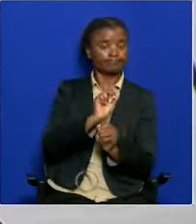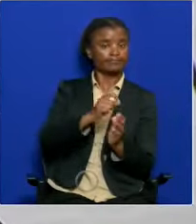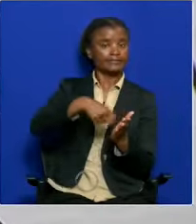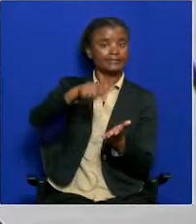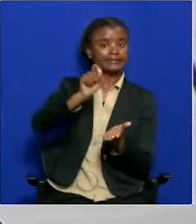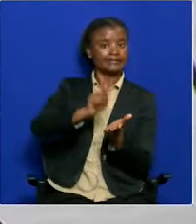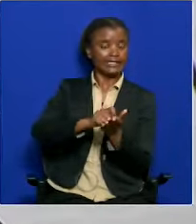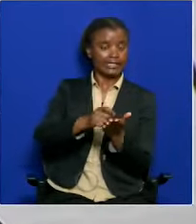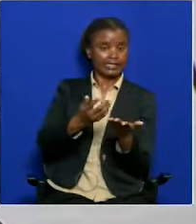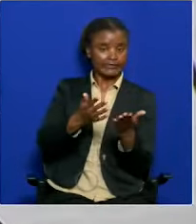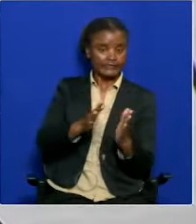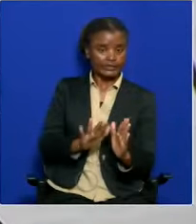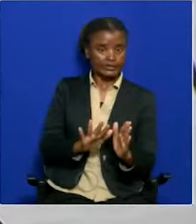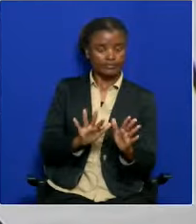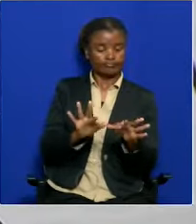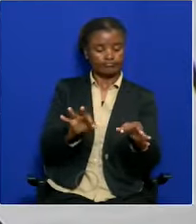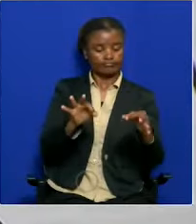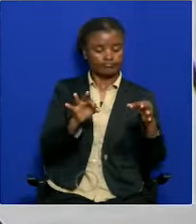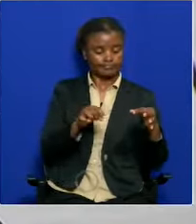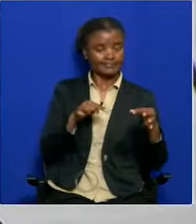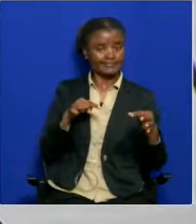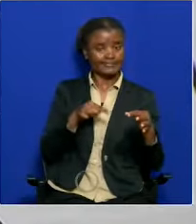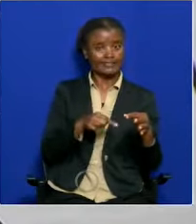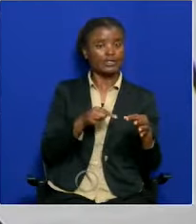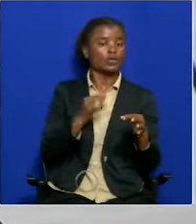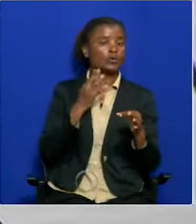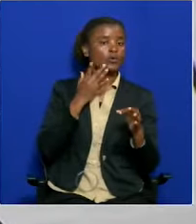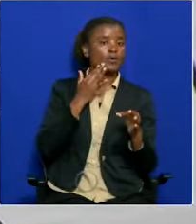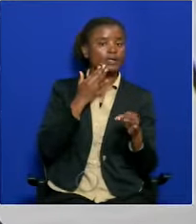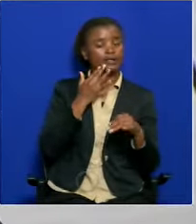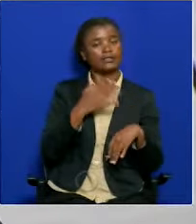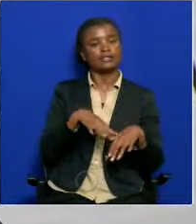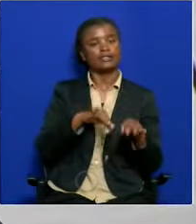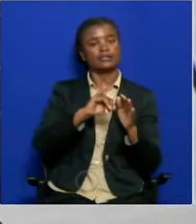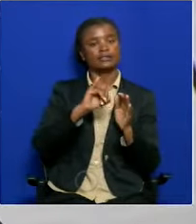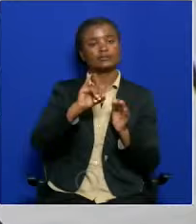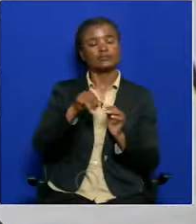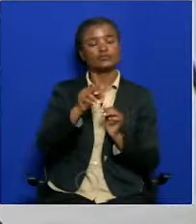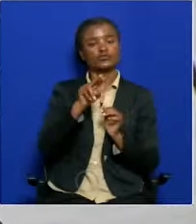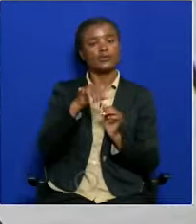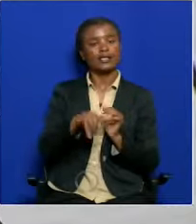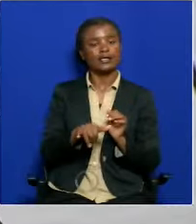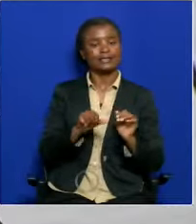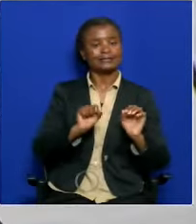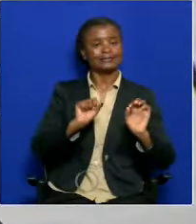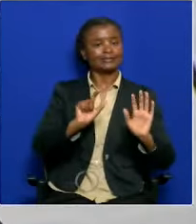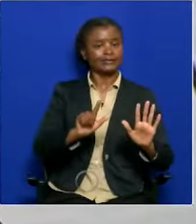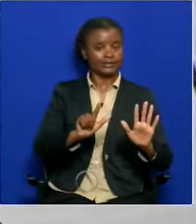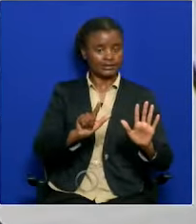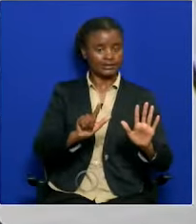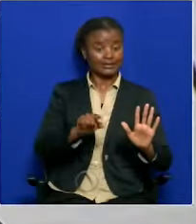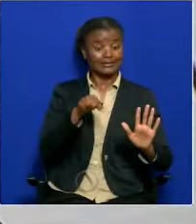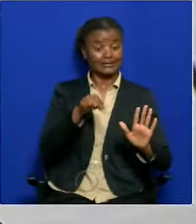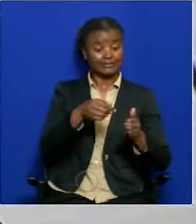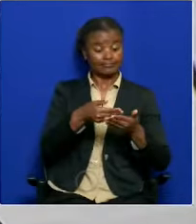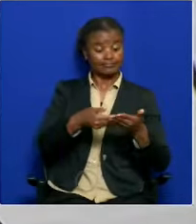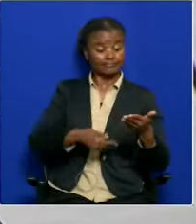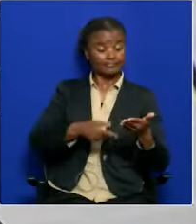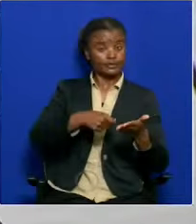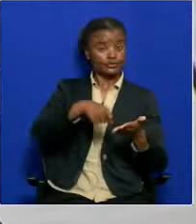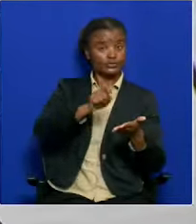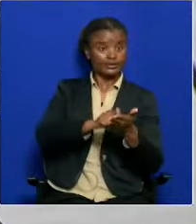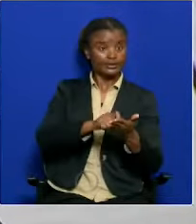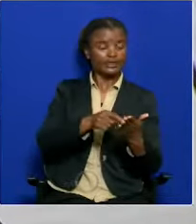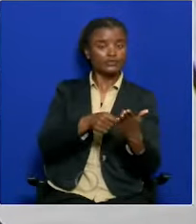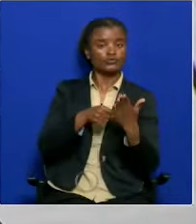July 2025. The affidavit bears his signature and reflects that it was